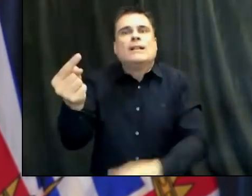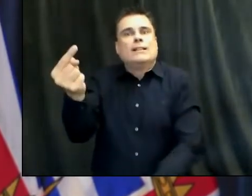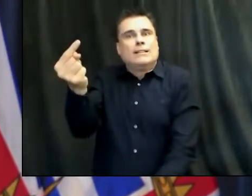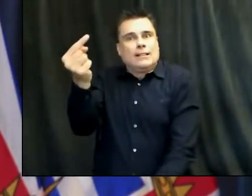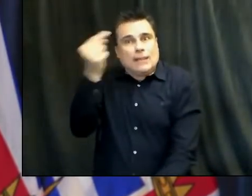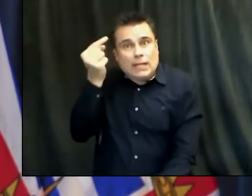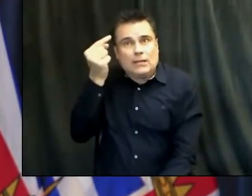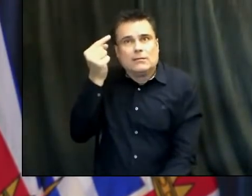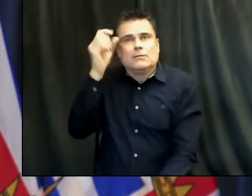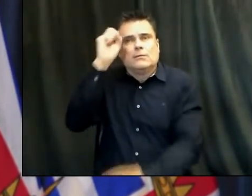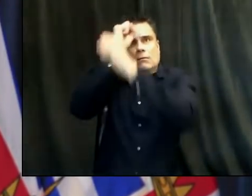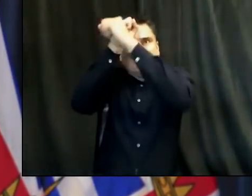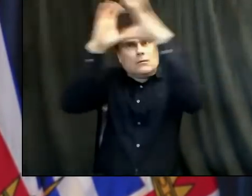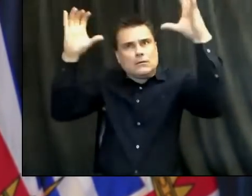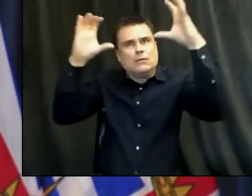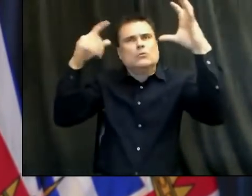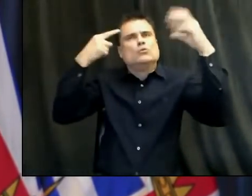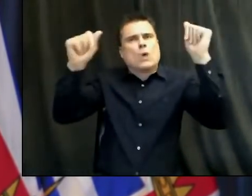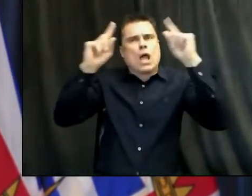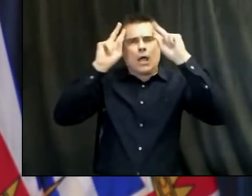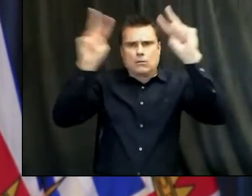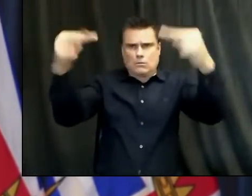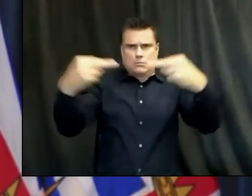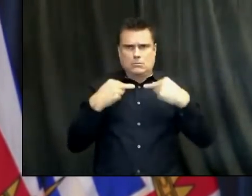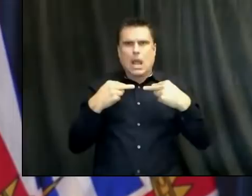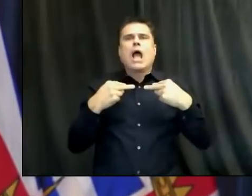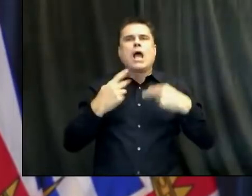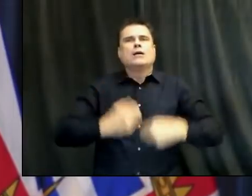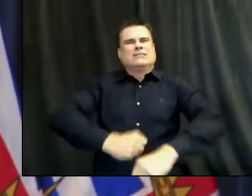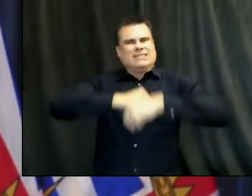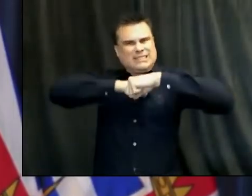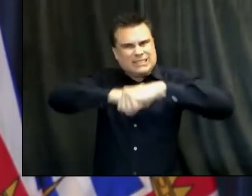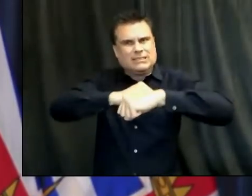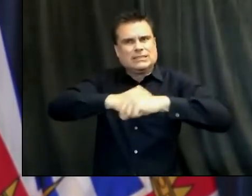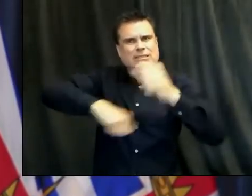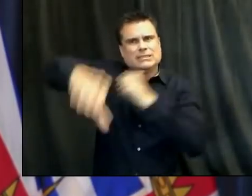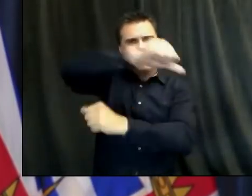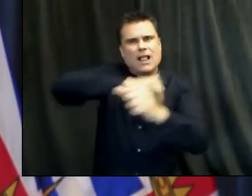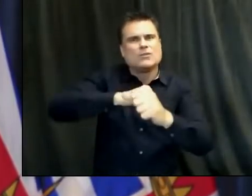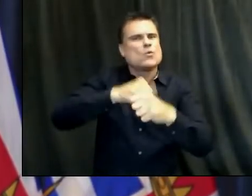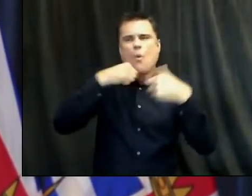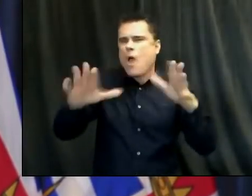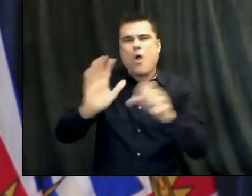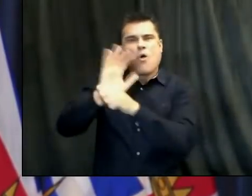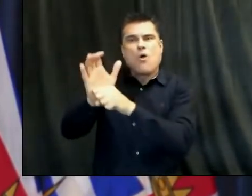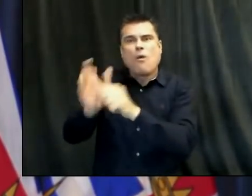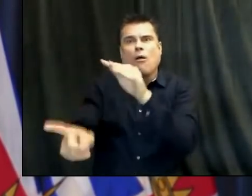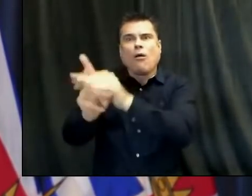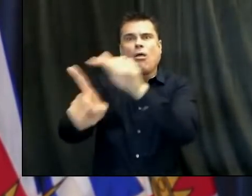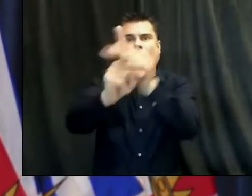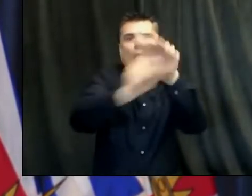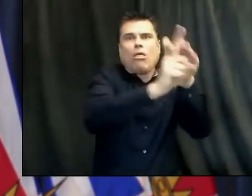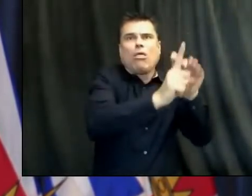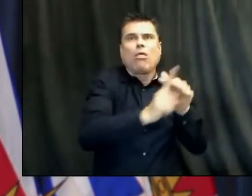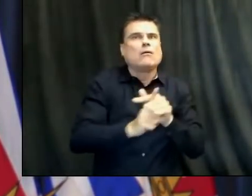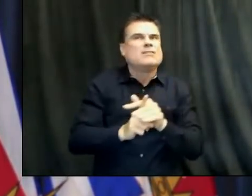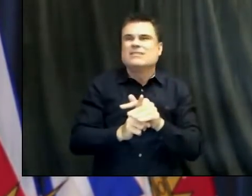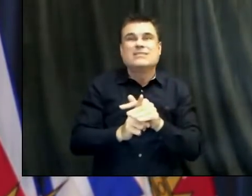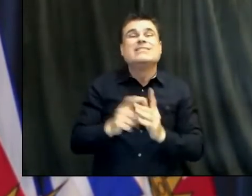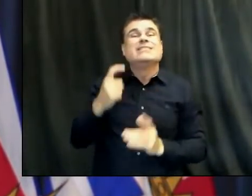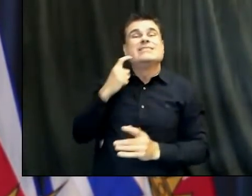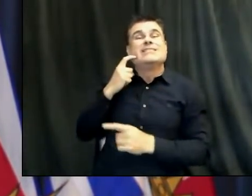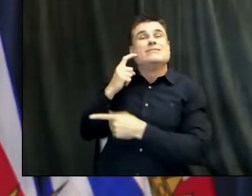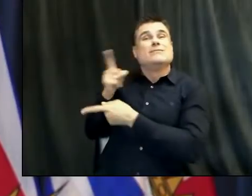the transmission of COVID-19. I wanted to note, as Dr. Henry has noted, the 301 people